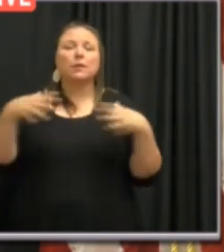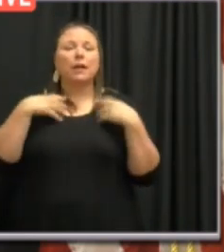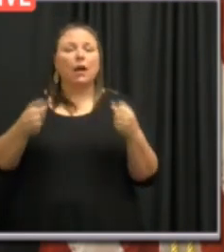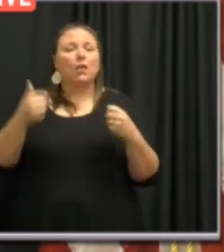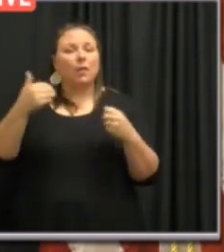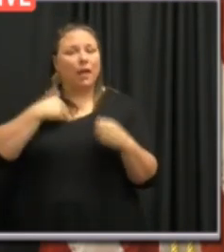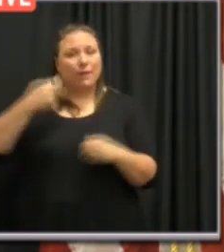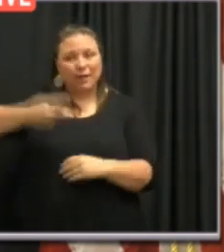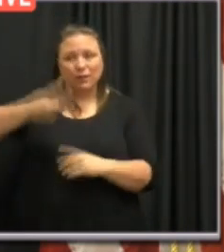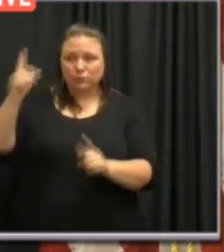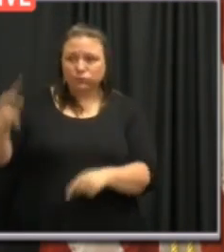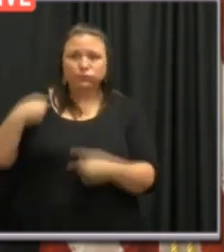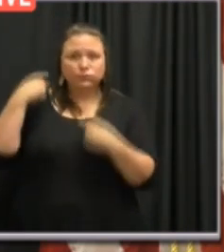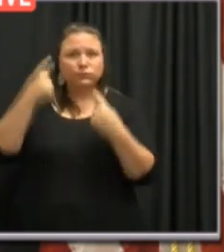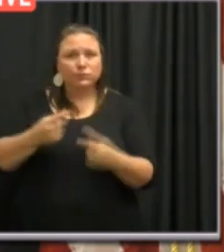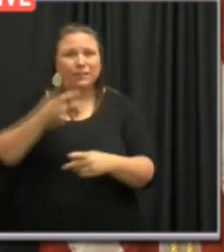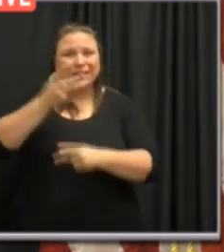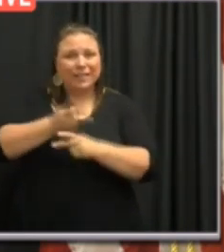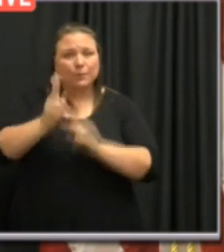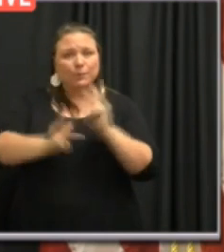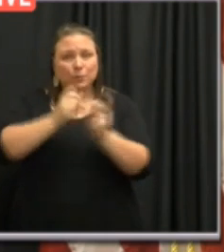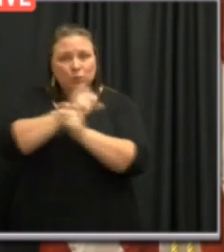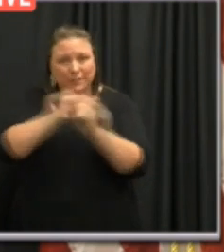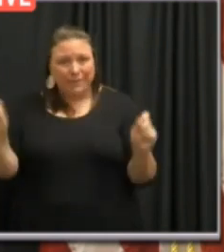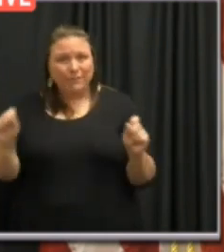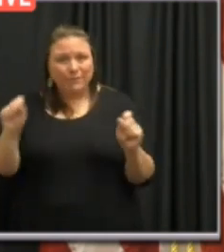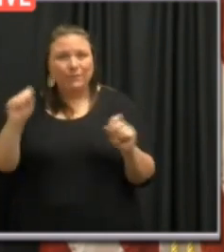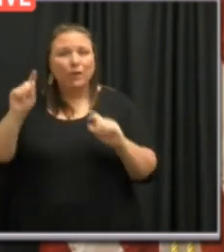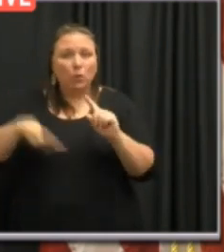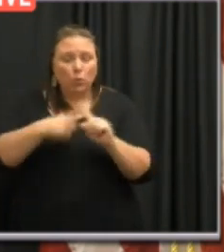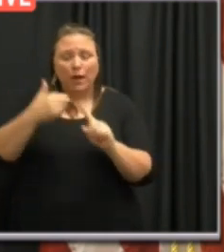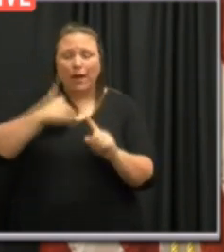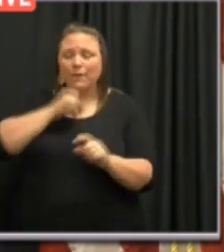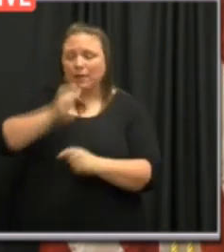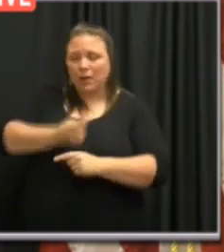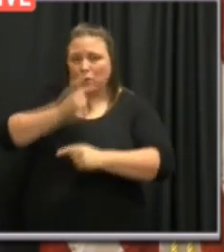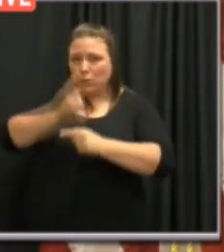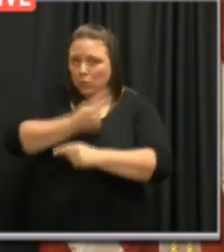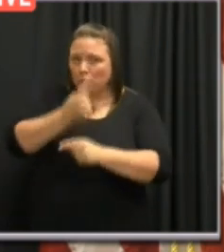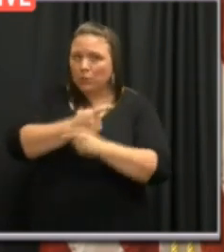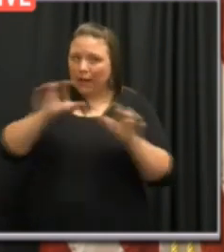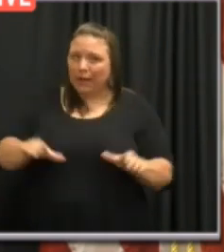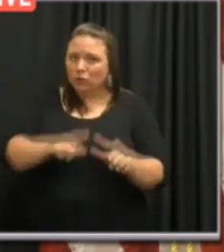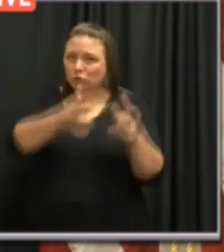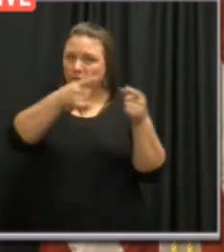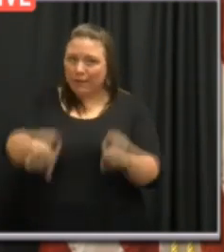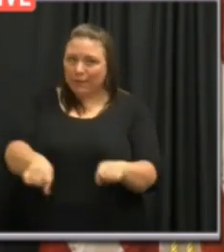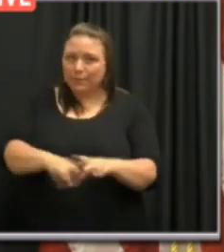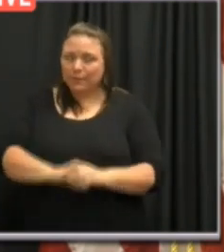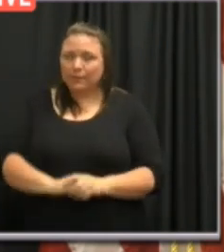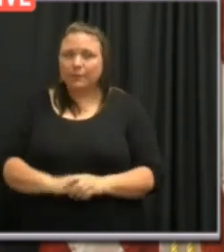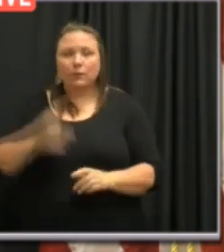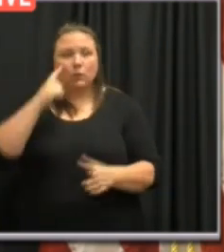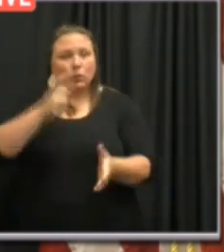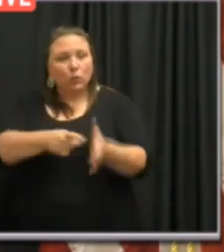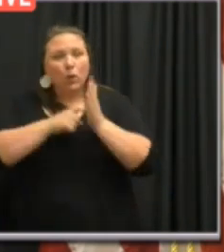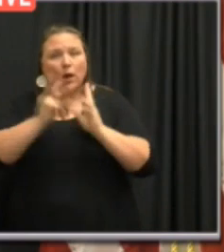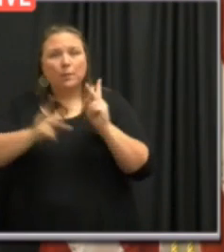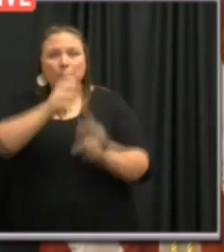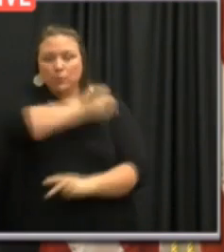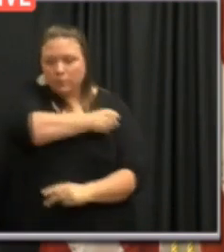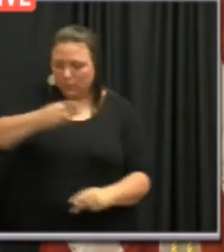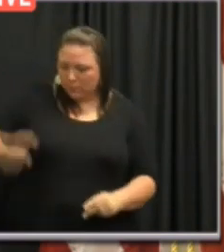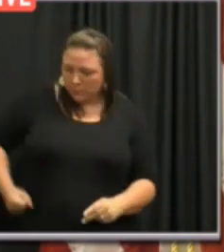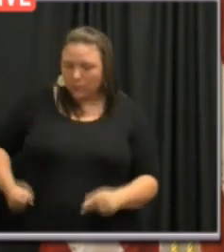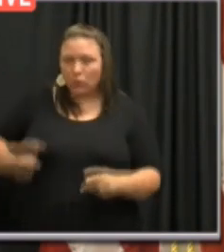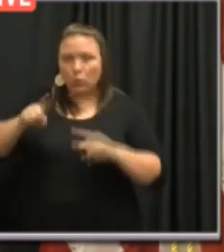history in Nashville in keeping people safe when there's an inappropriate action. I mean, we require people to wear seatbelts because